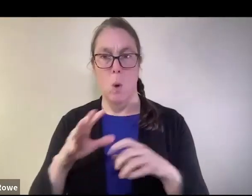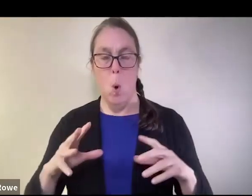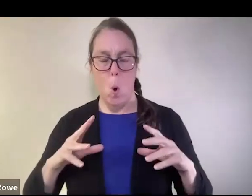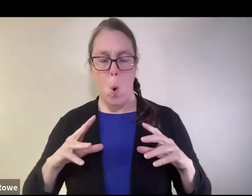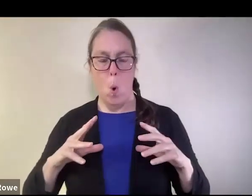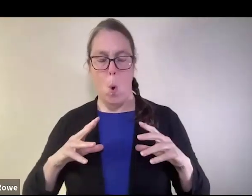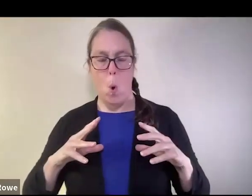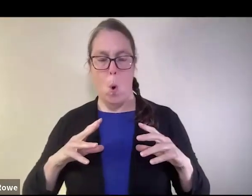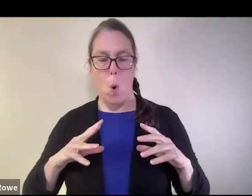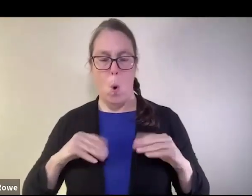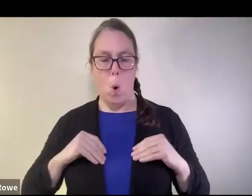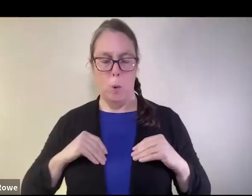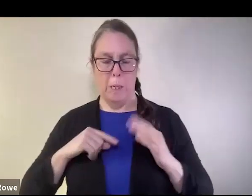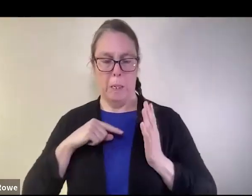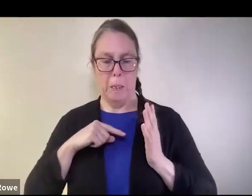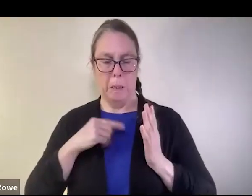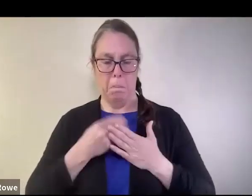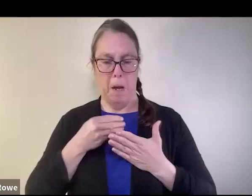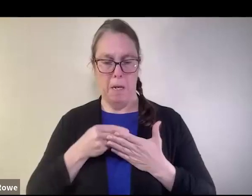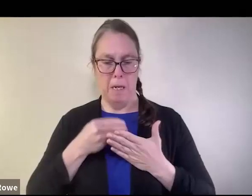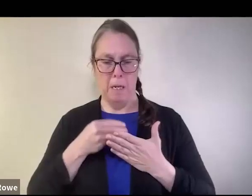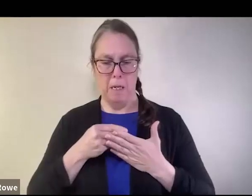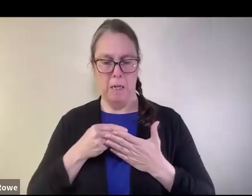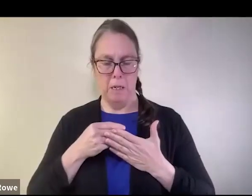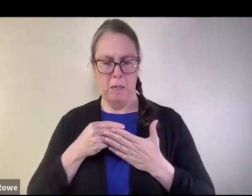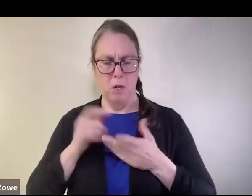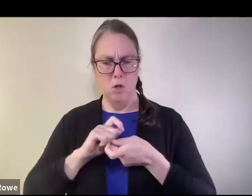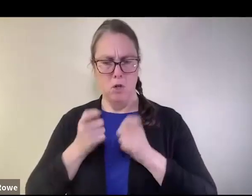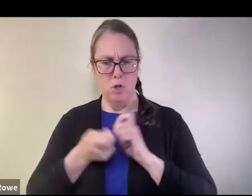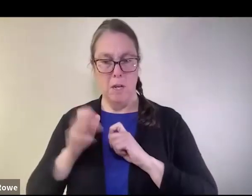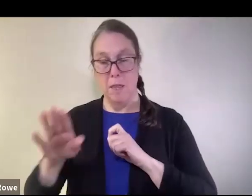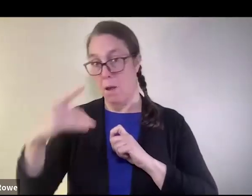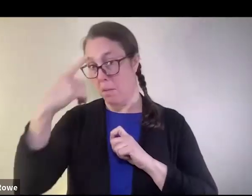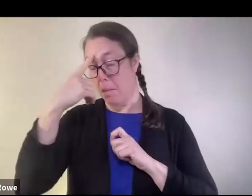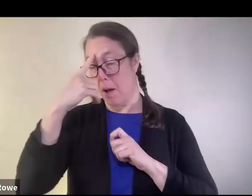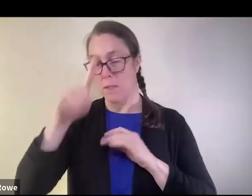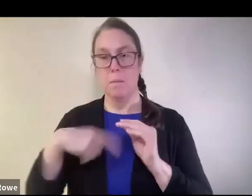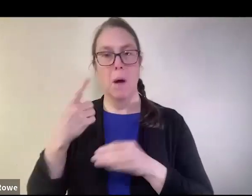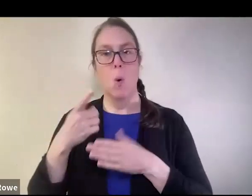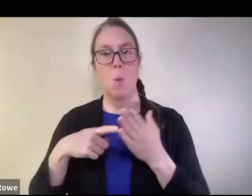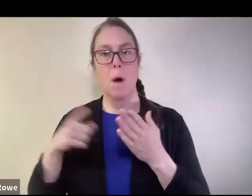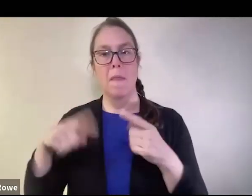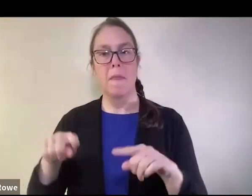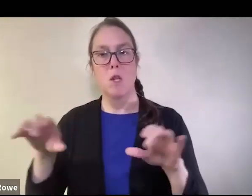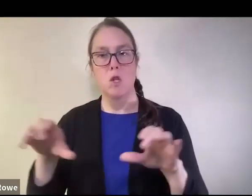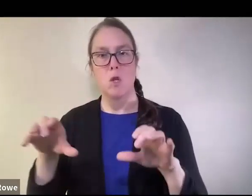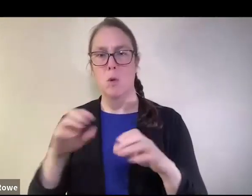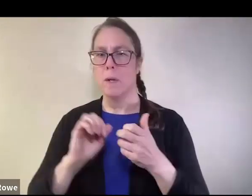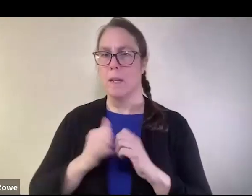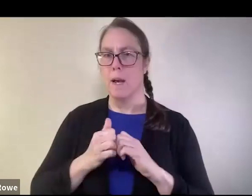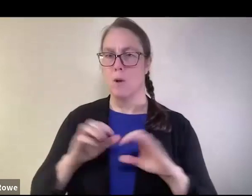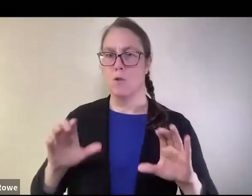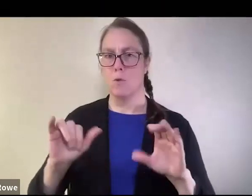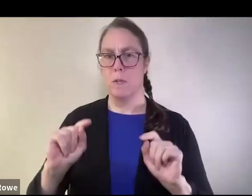money, this changed their minds about what they do and how they do it.